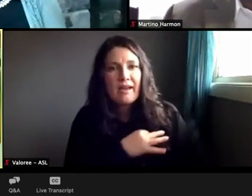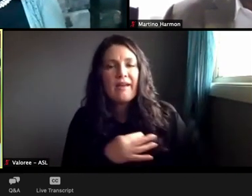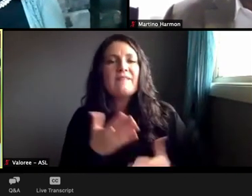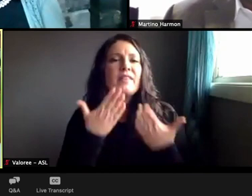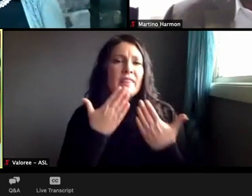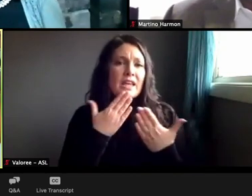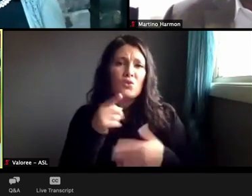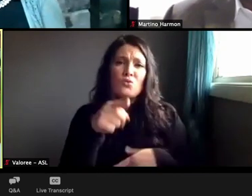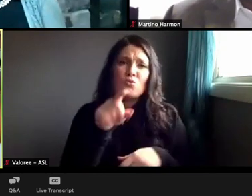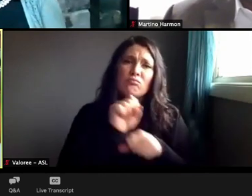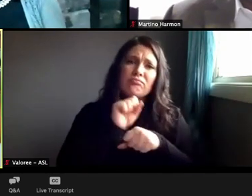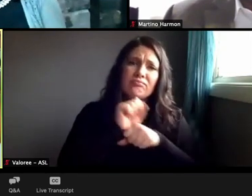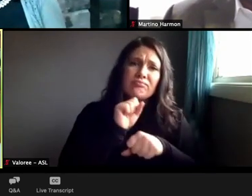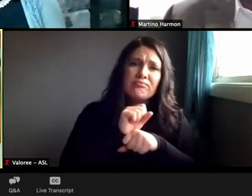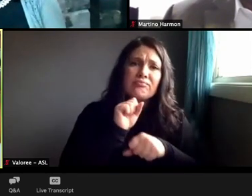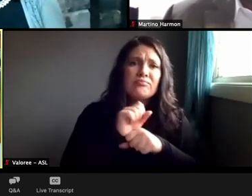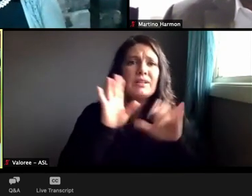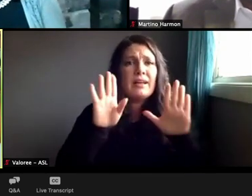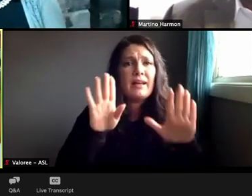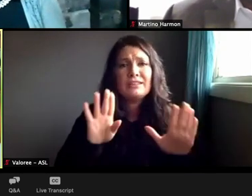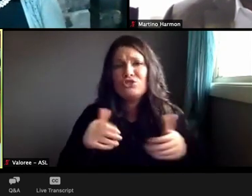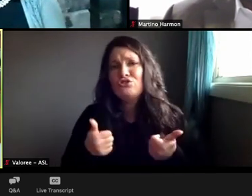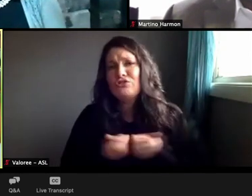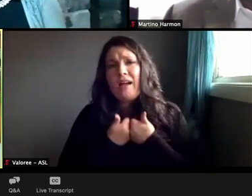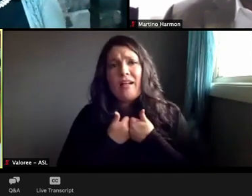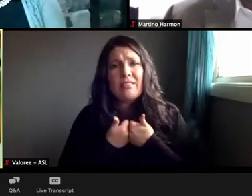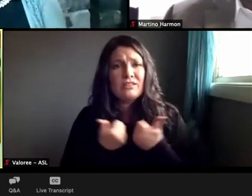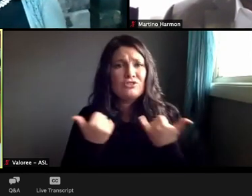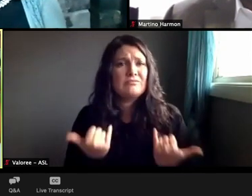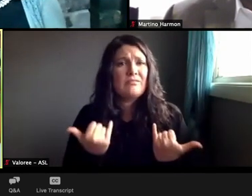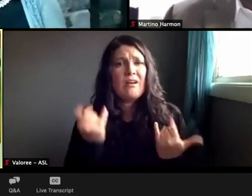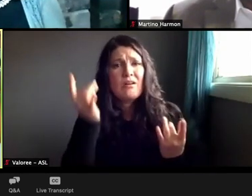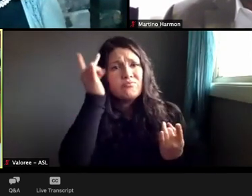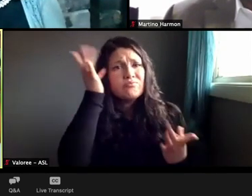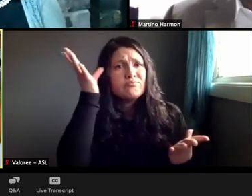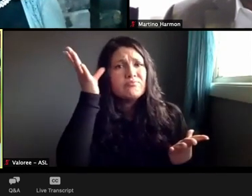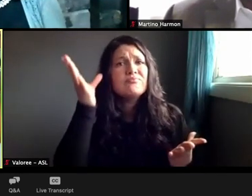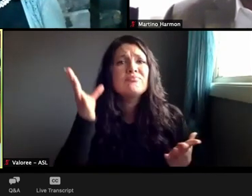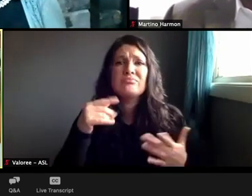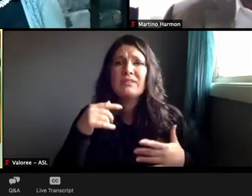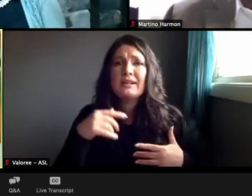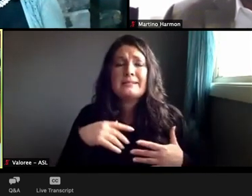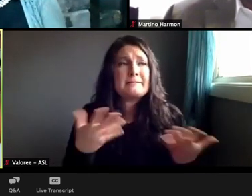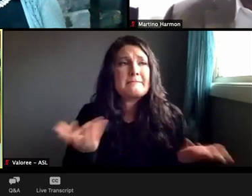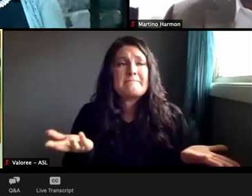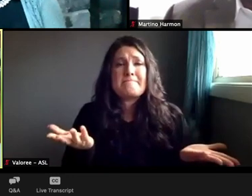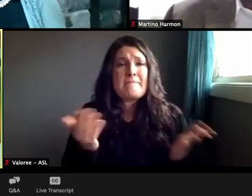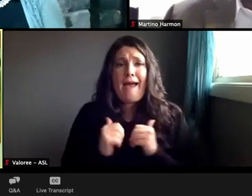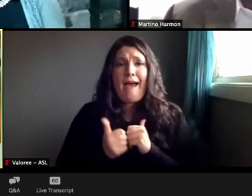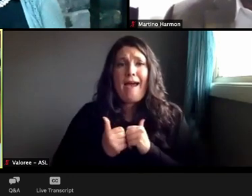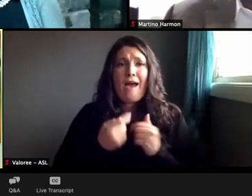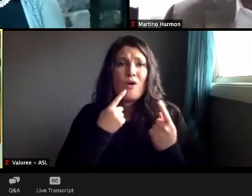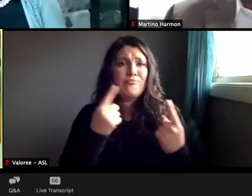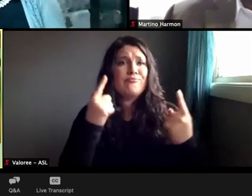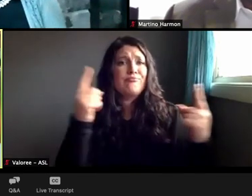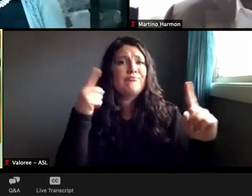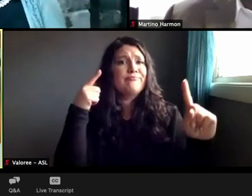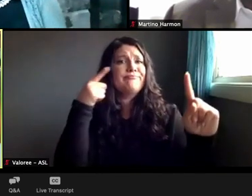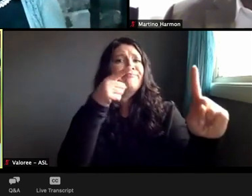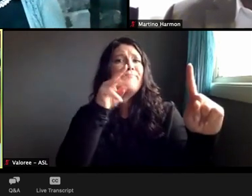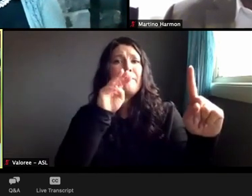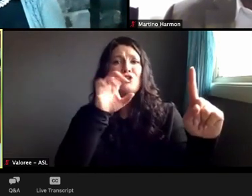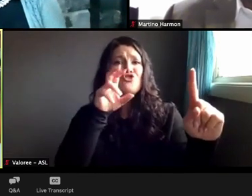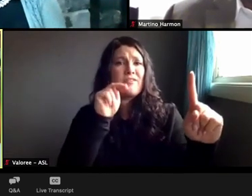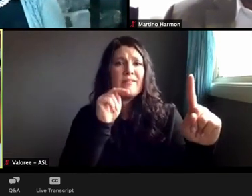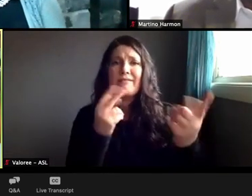under incredibly challenging circumstances. We would have no chance of fulfilling our mission without your level